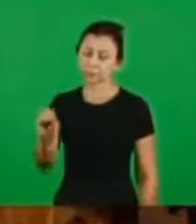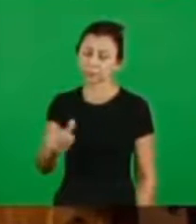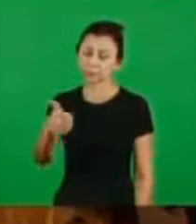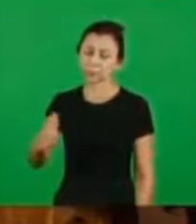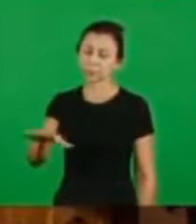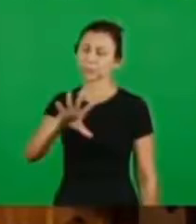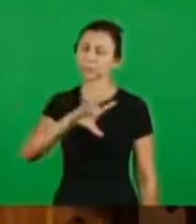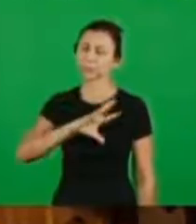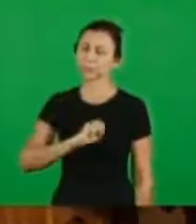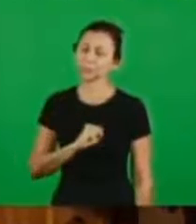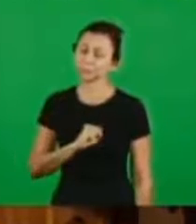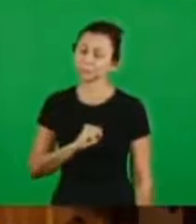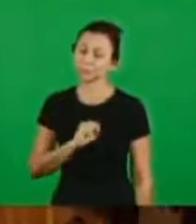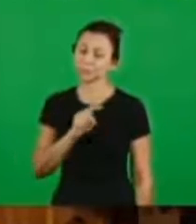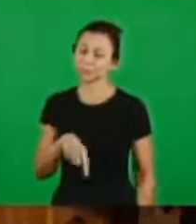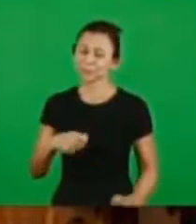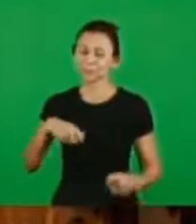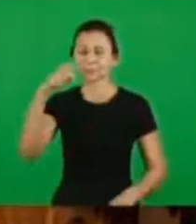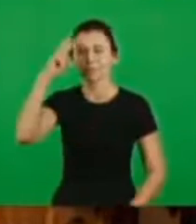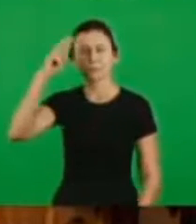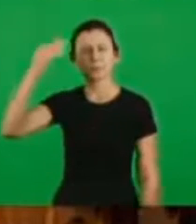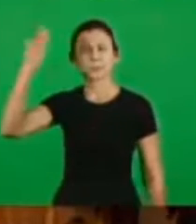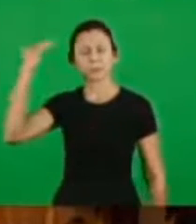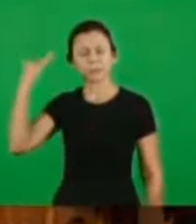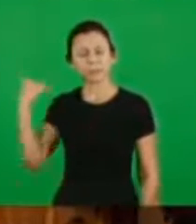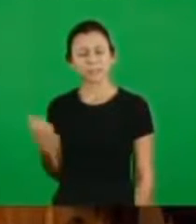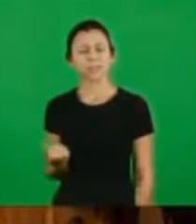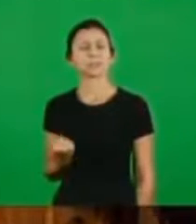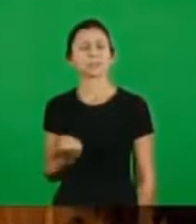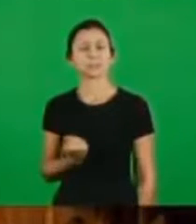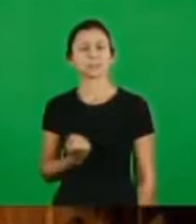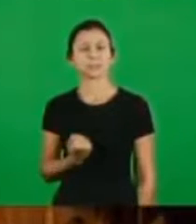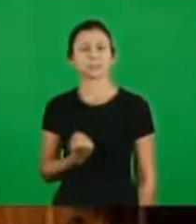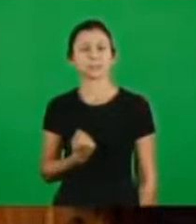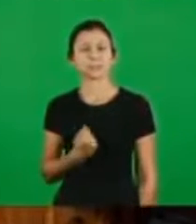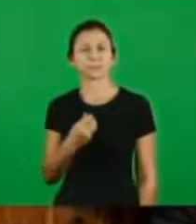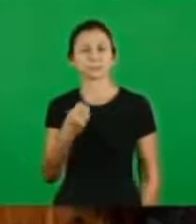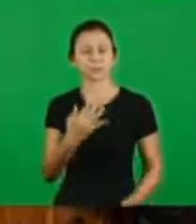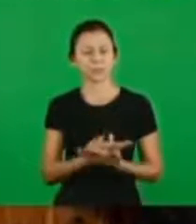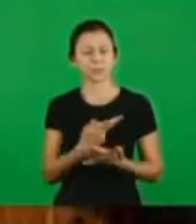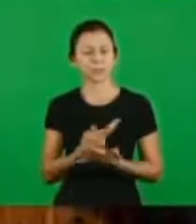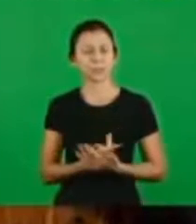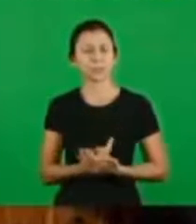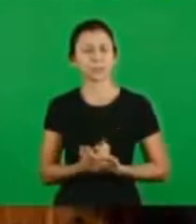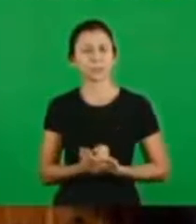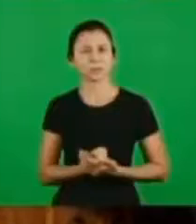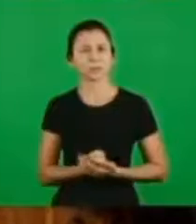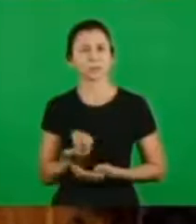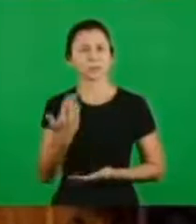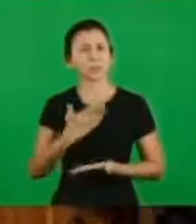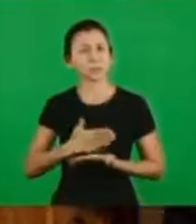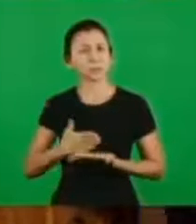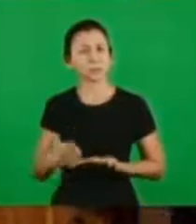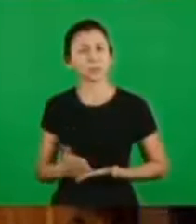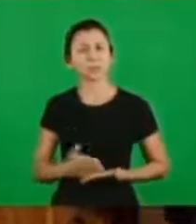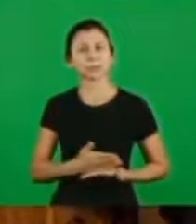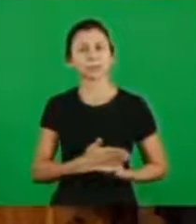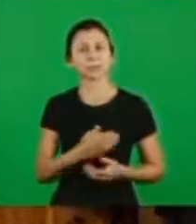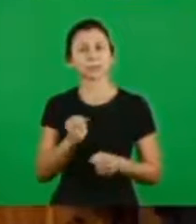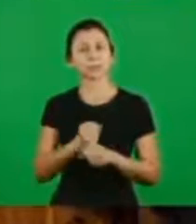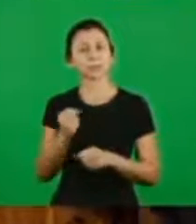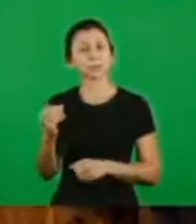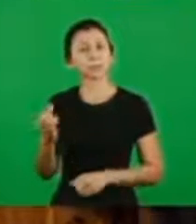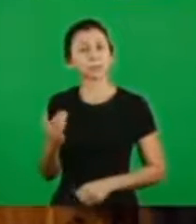you have left your first love. Remember this, therefore, from where you have fallen, repeat